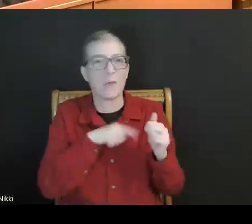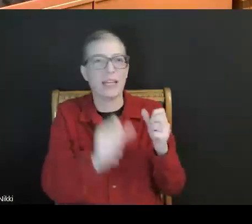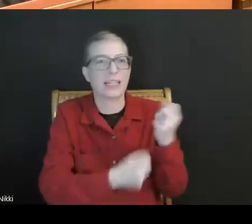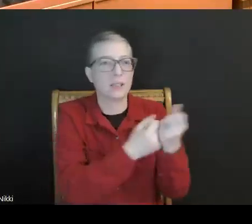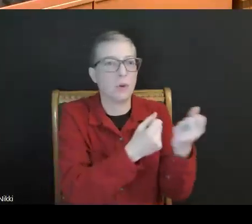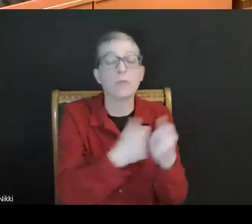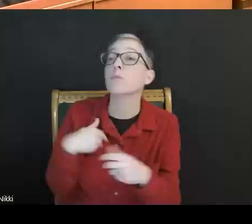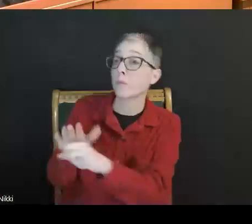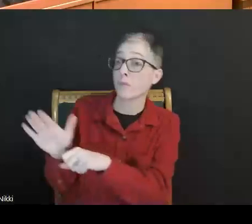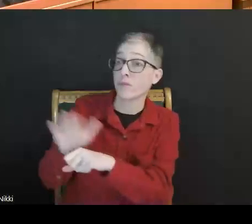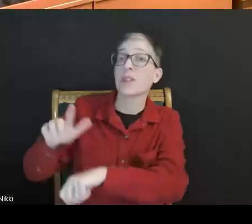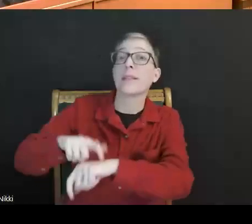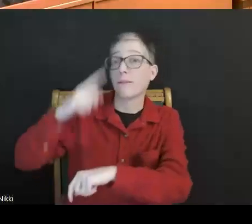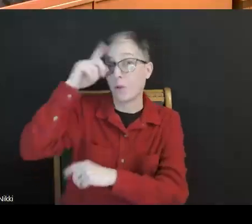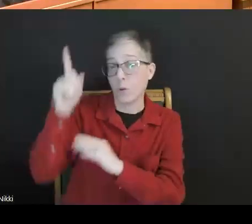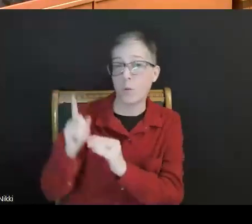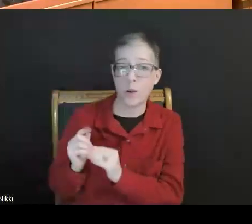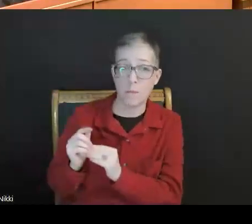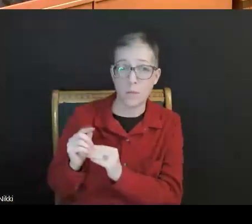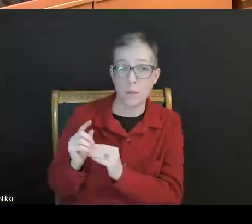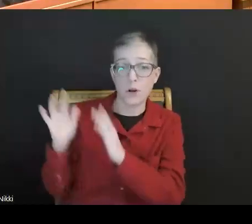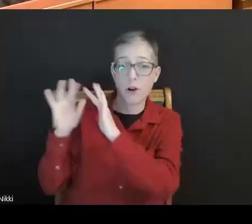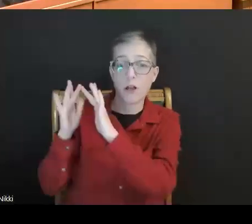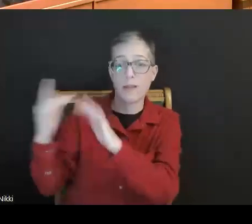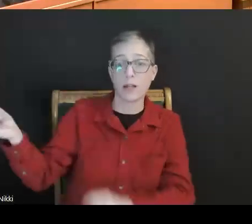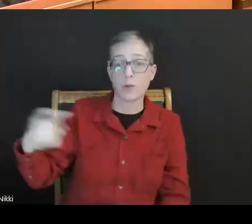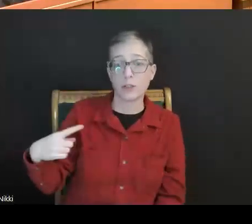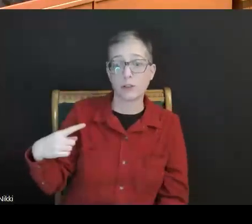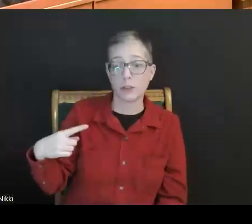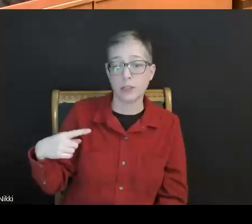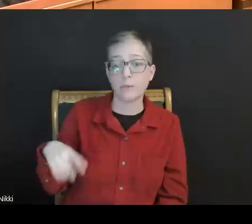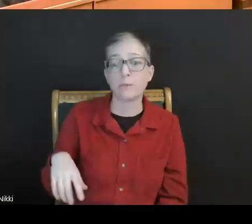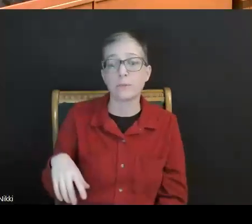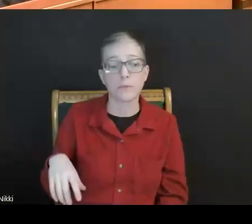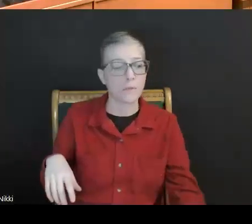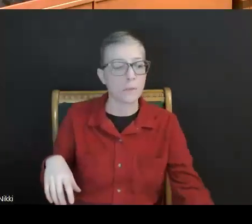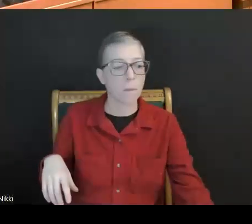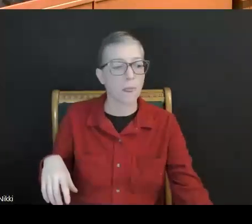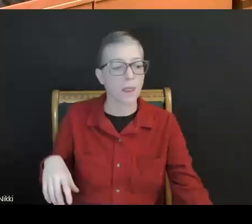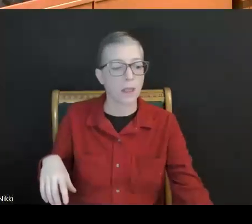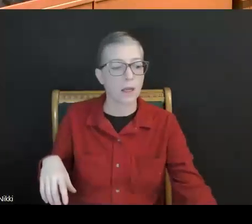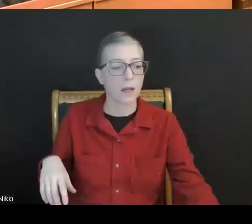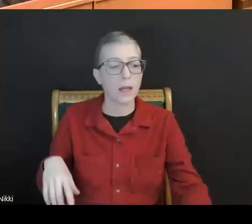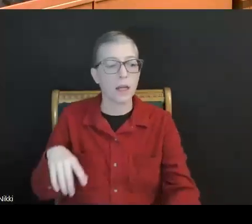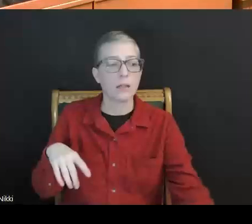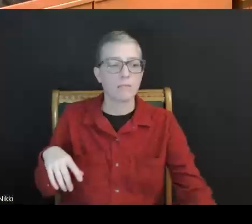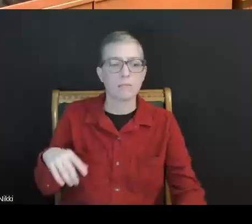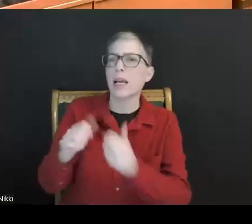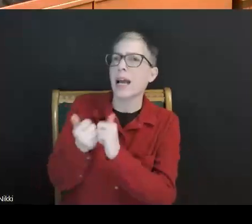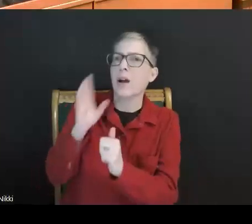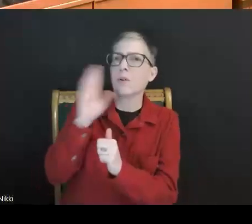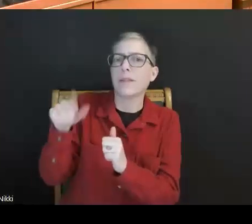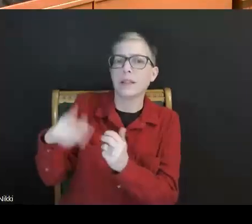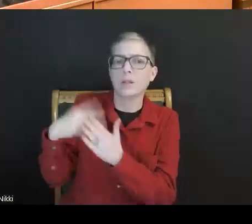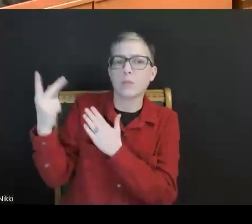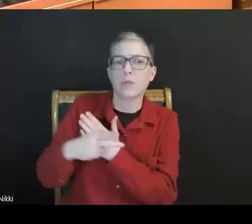one more. We have an online question from Terrence James. How would this program assist AOT care coordinators with clients who are in